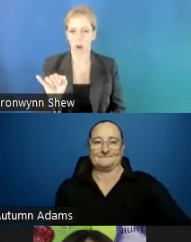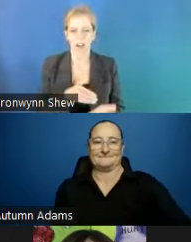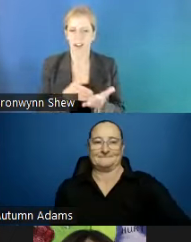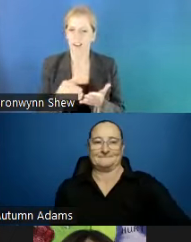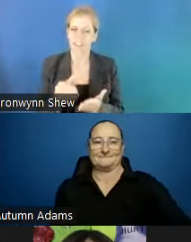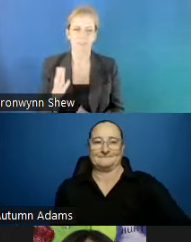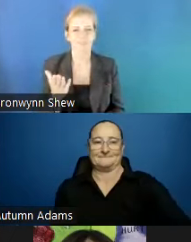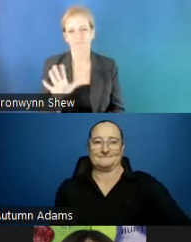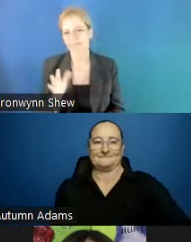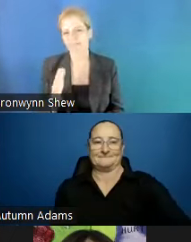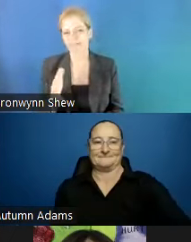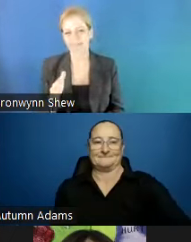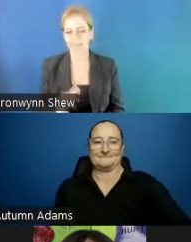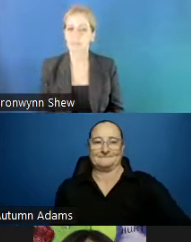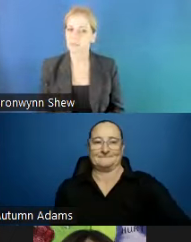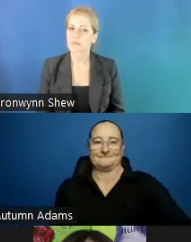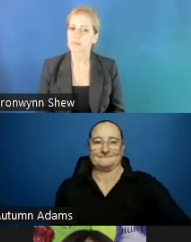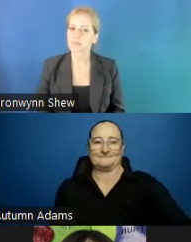best service. It's